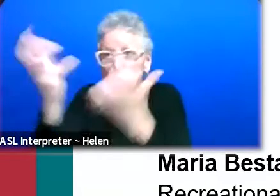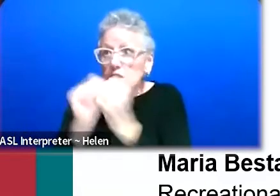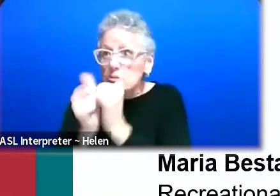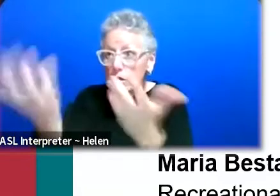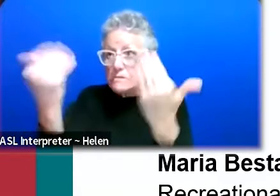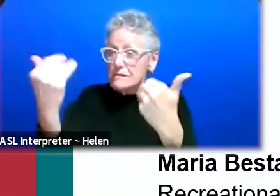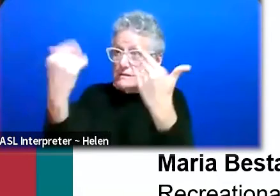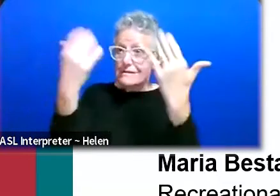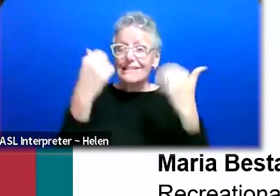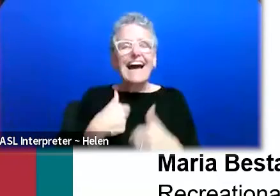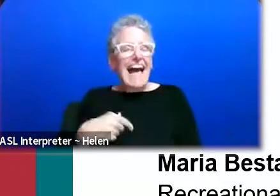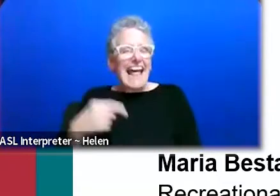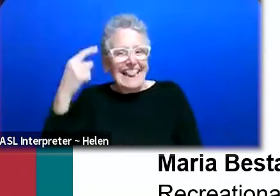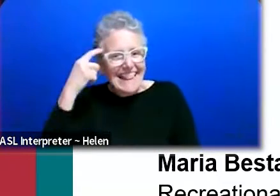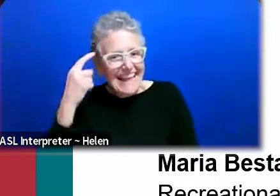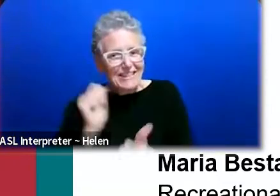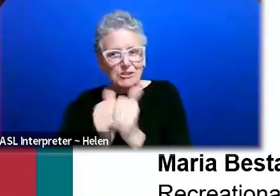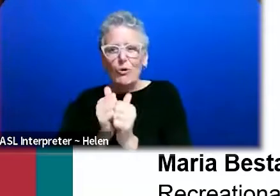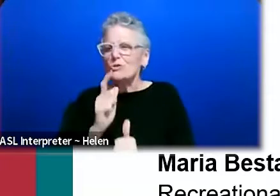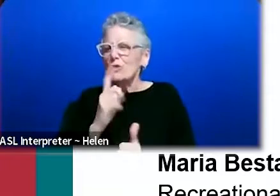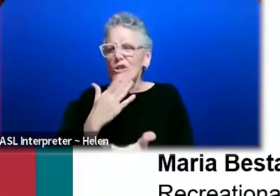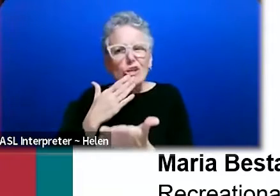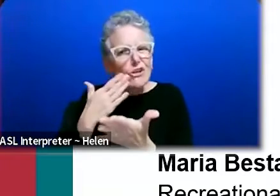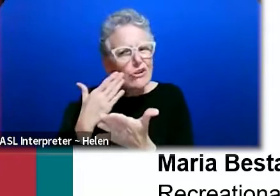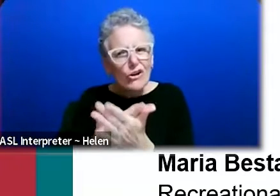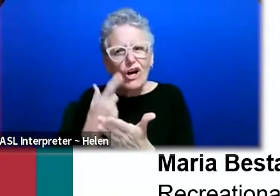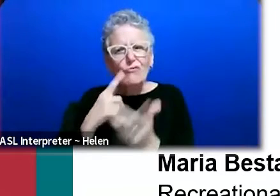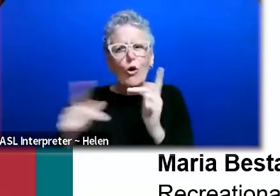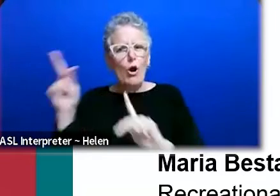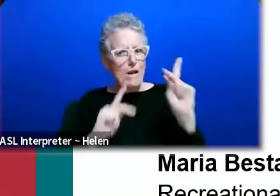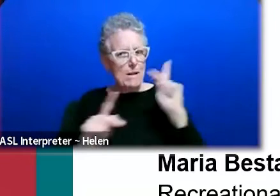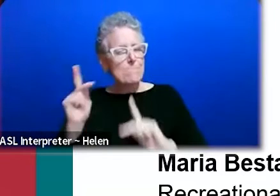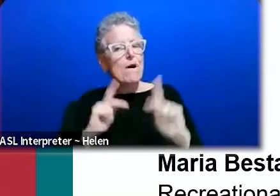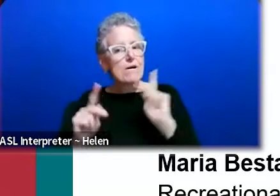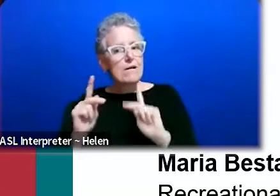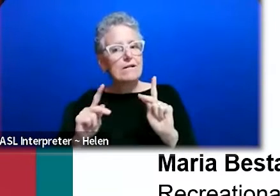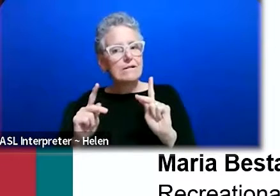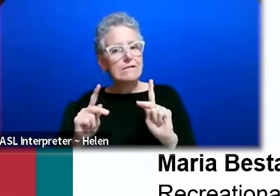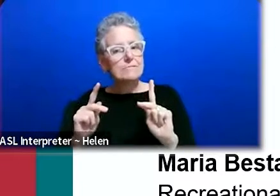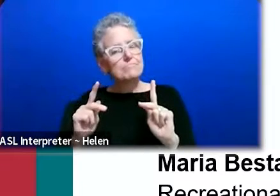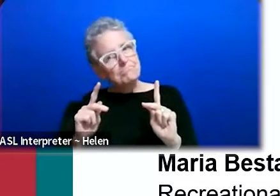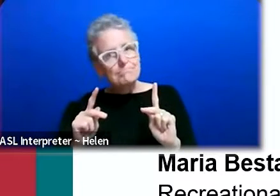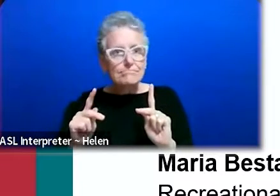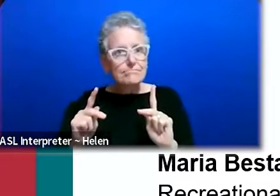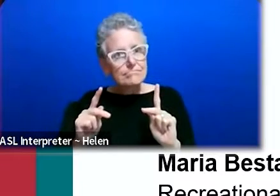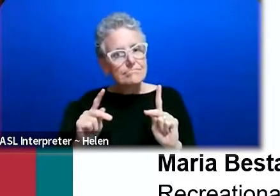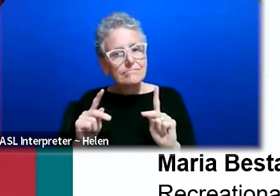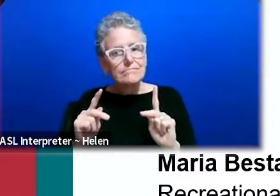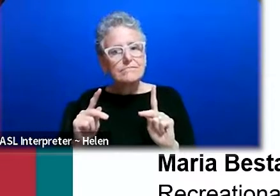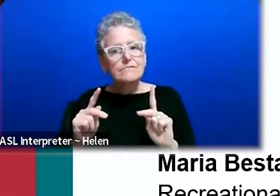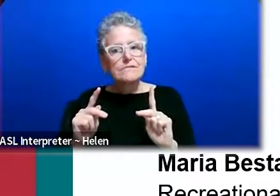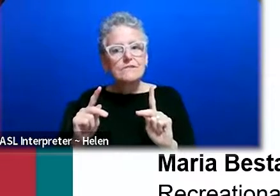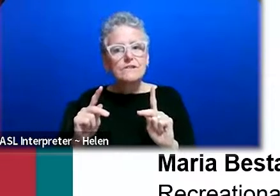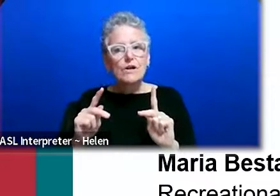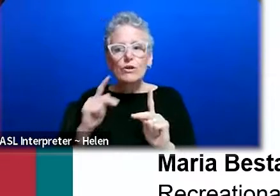I think sports have been really good as far as getting people, you kind of around people your same